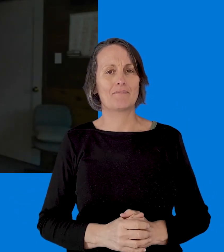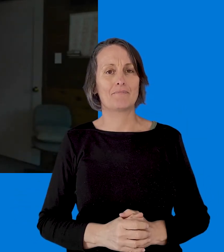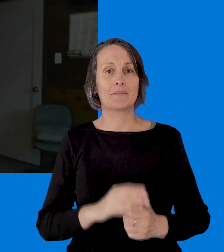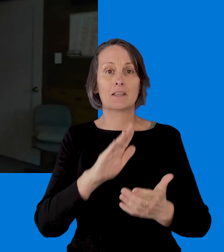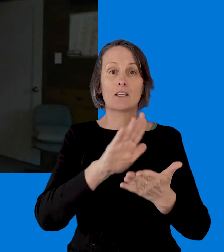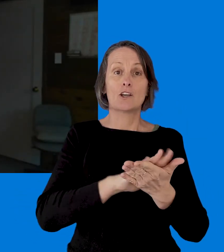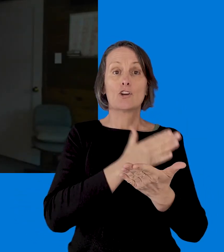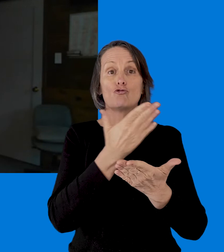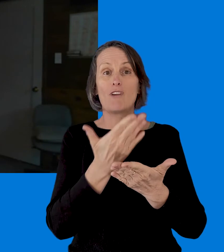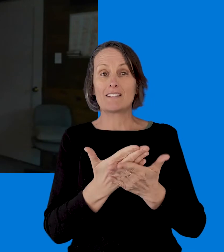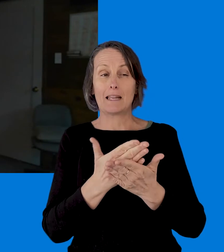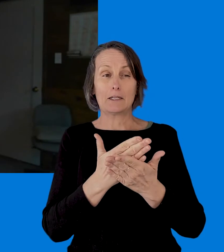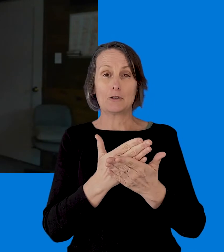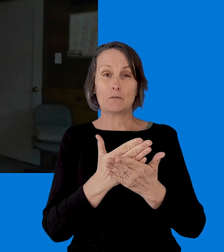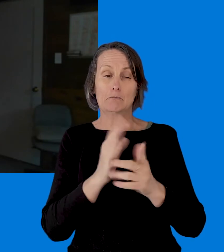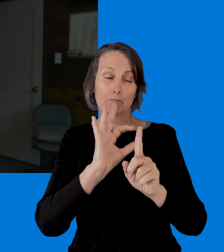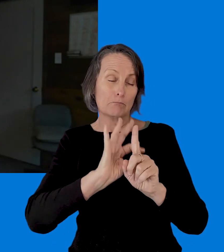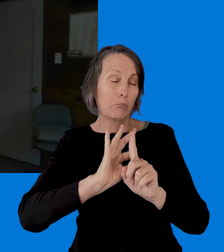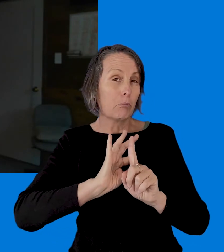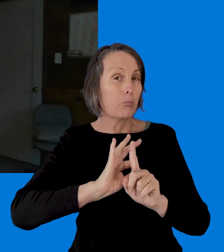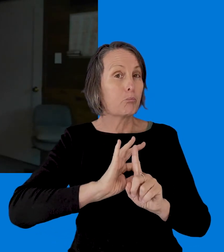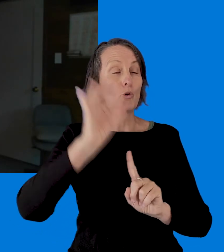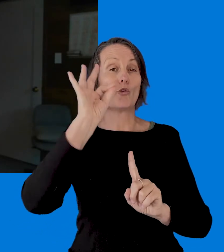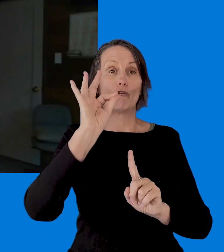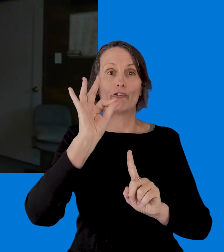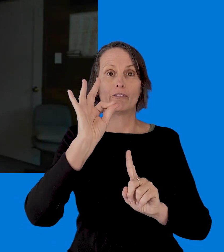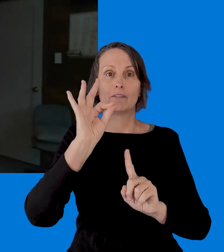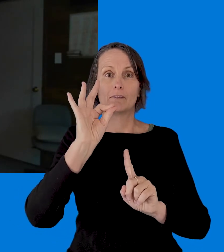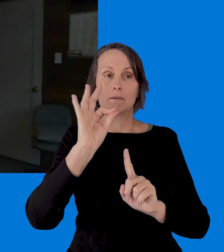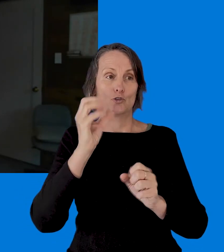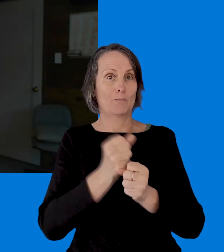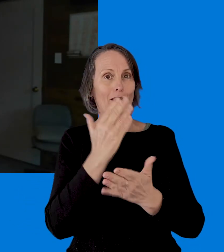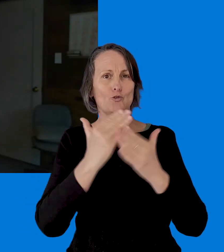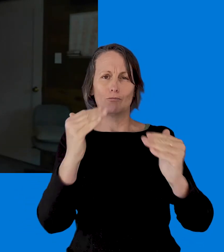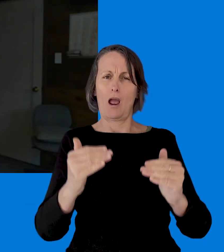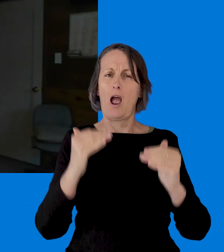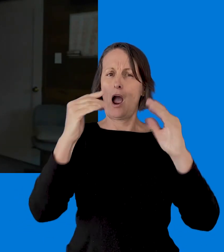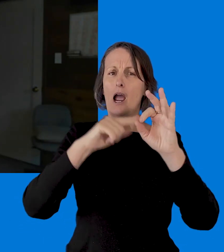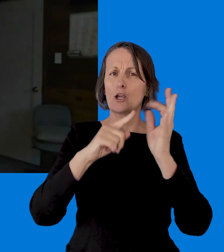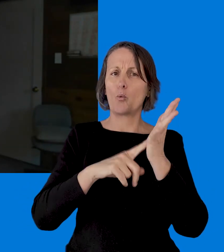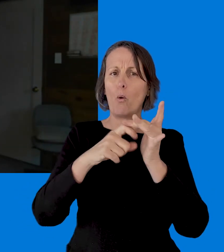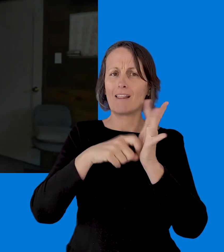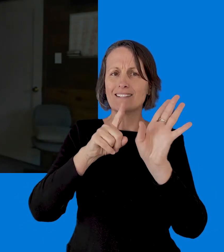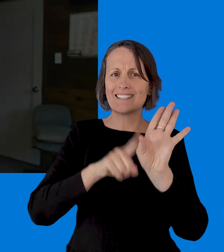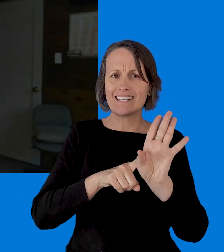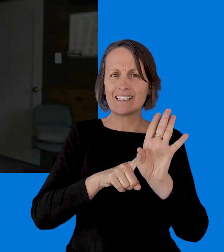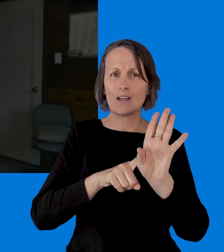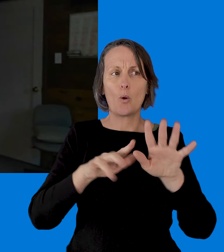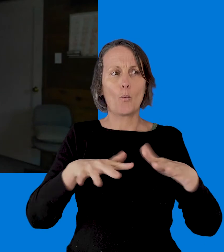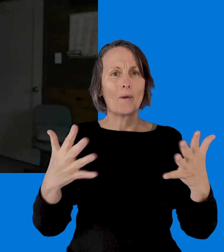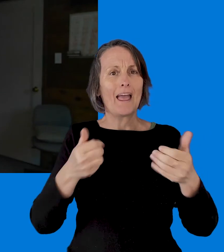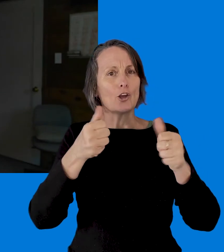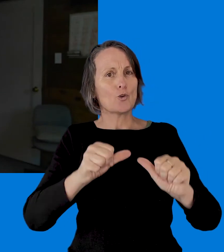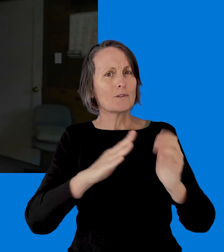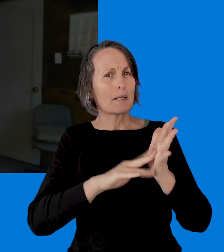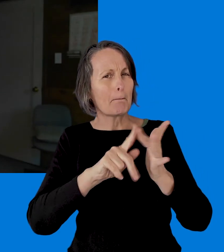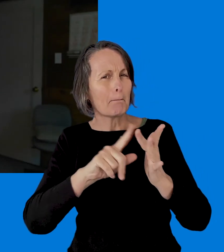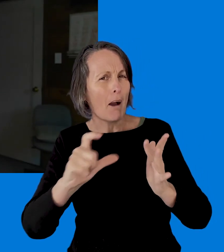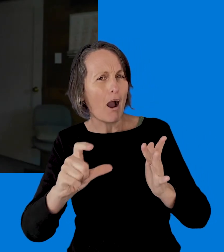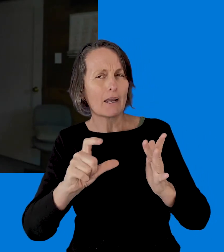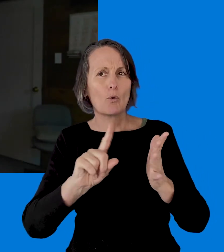mic? Will adjusting your pace or the distance to the microphone make a difference? I just noticed that the words and the phrase corrections at